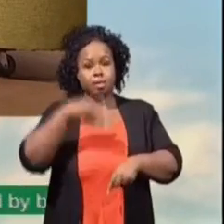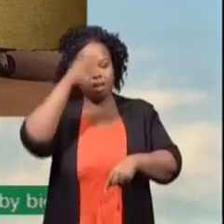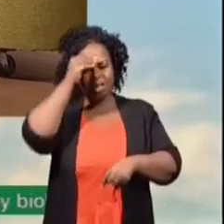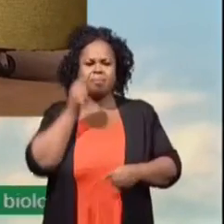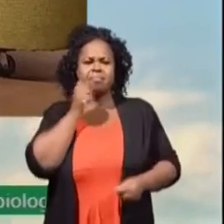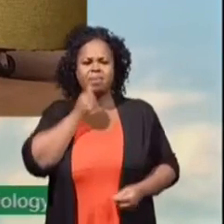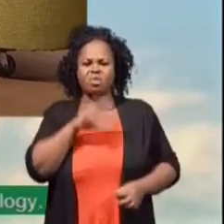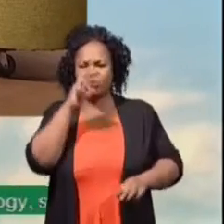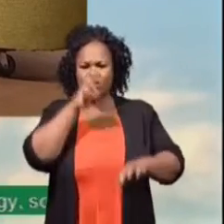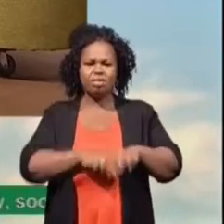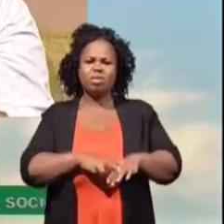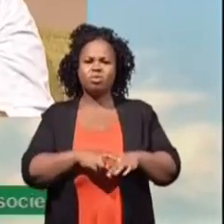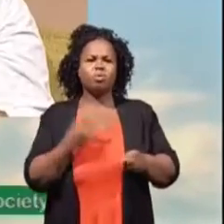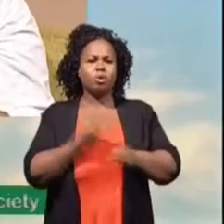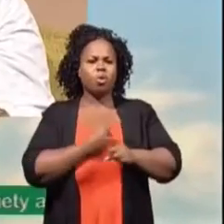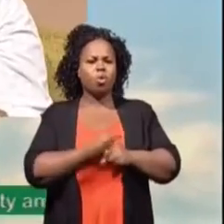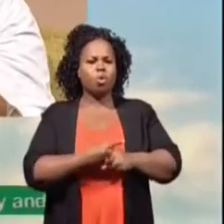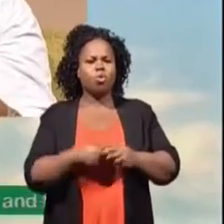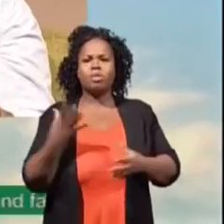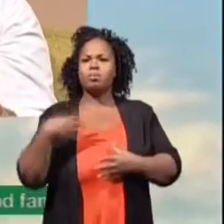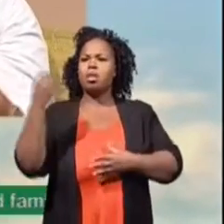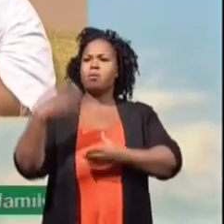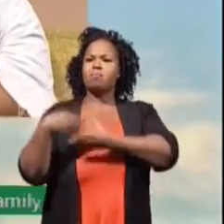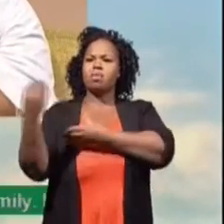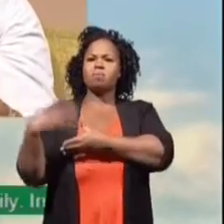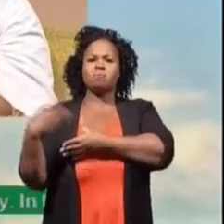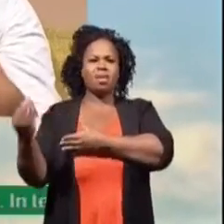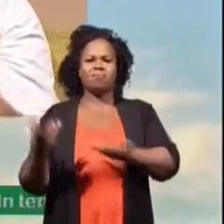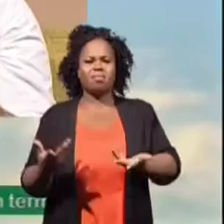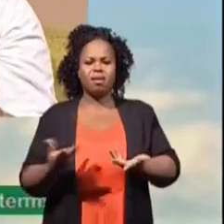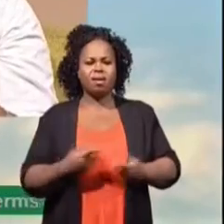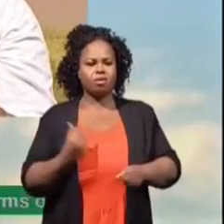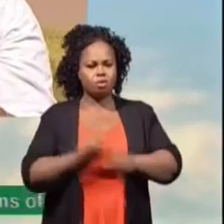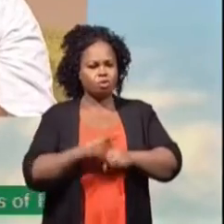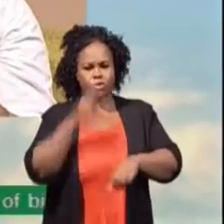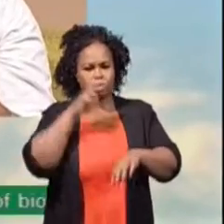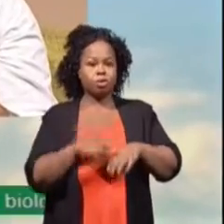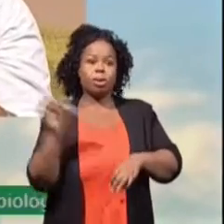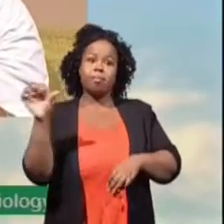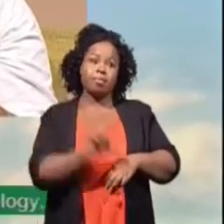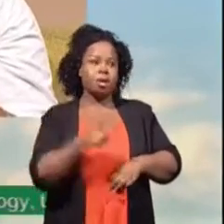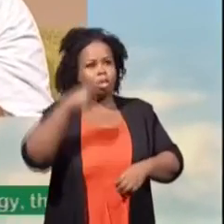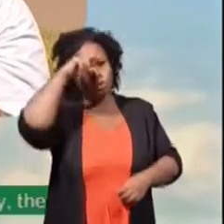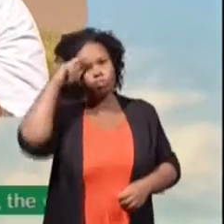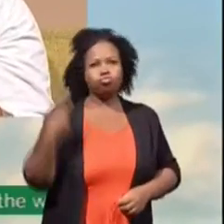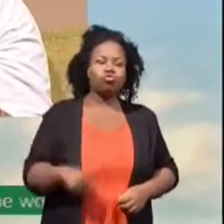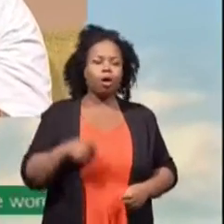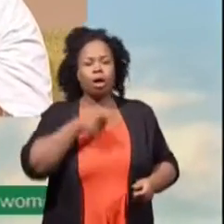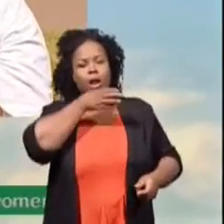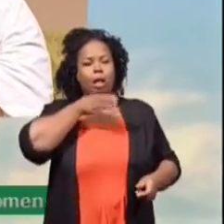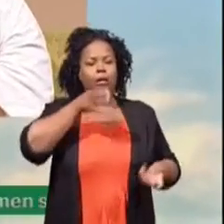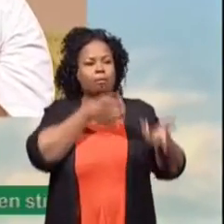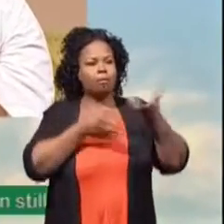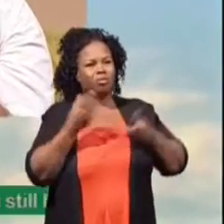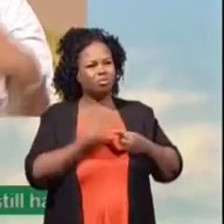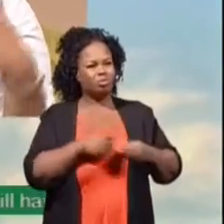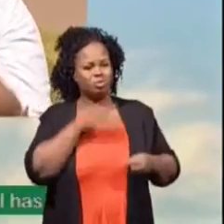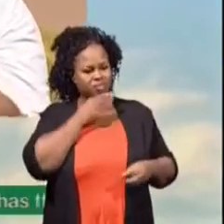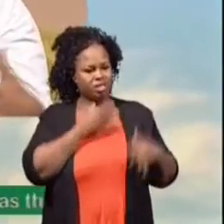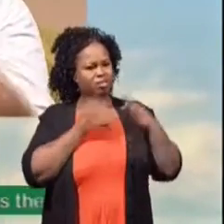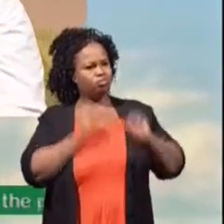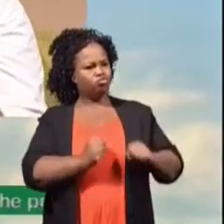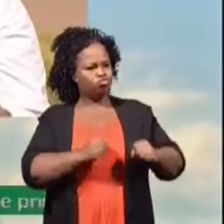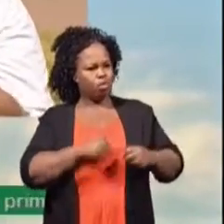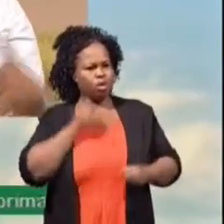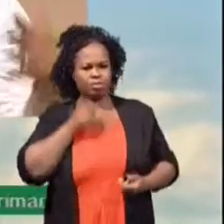unlearn the fact that men do not have to be absent from the home in order for them to be husbands they don't need to come back home drunk in order for them to